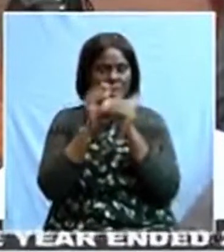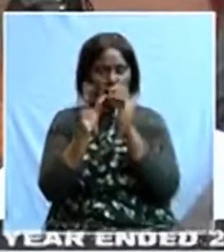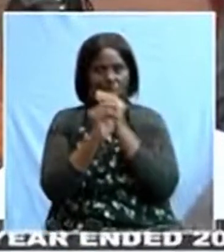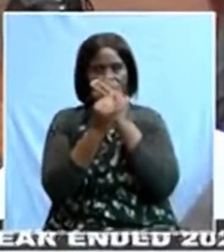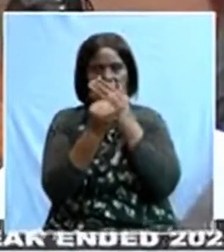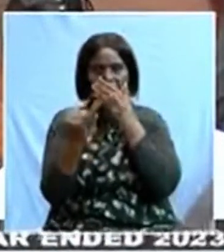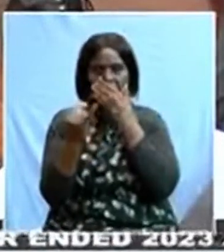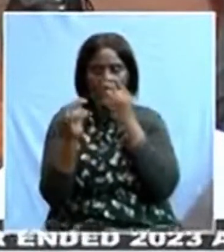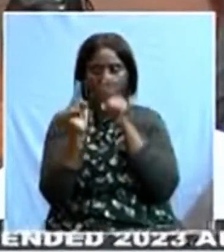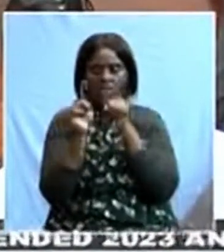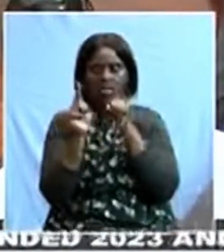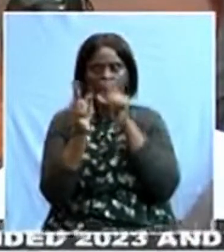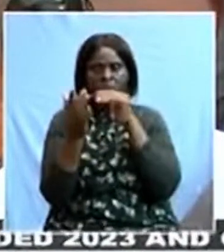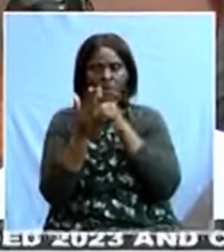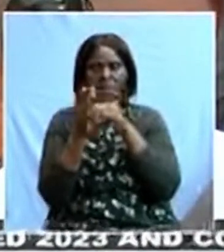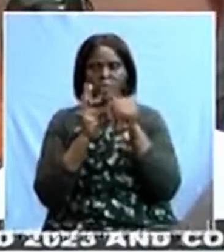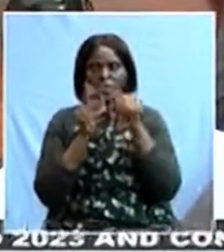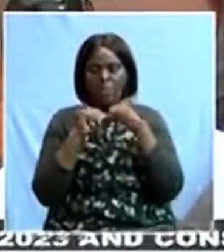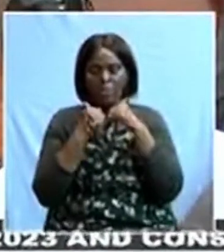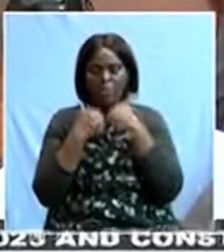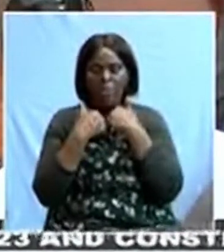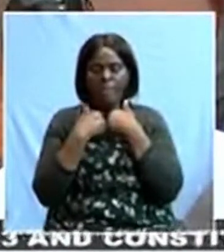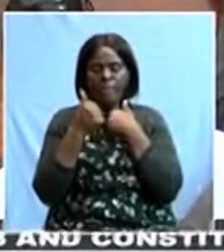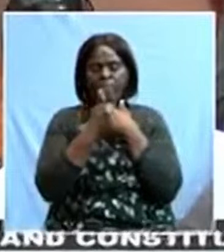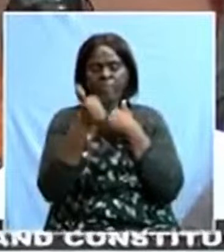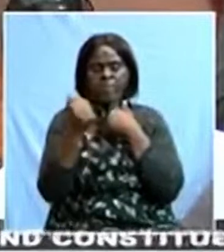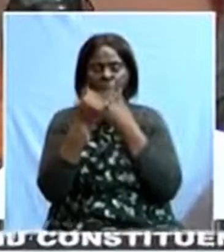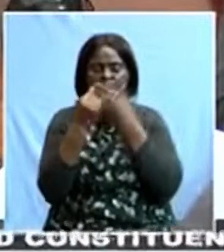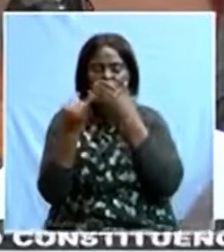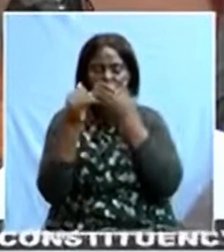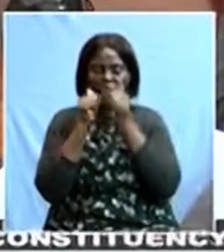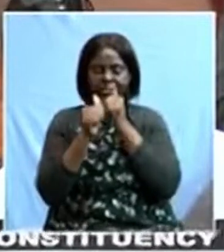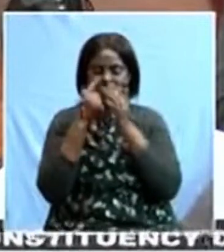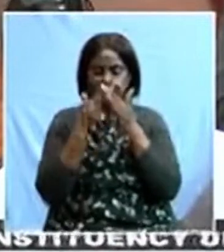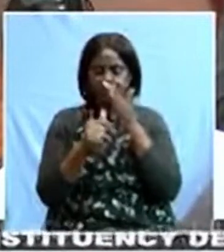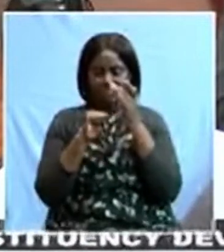items, and then we have the other items that